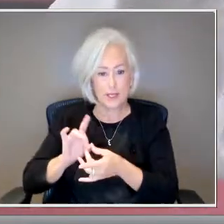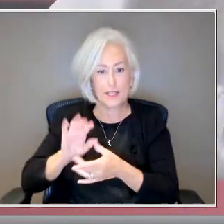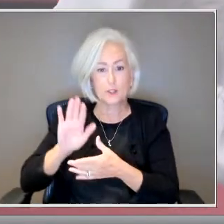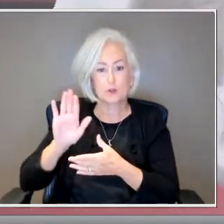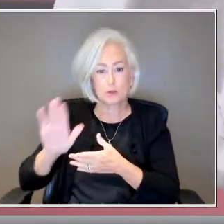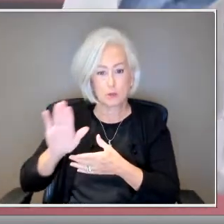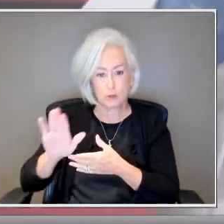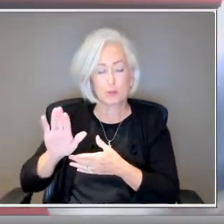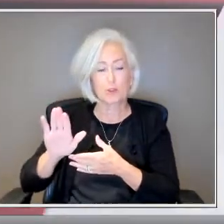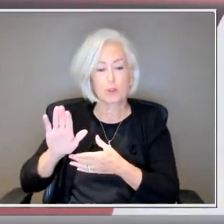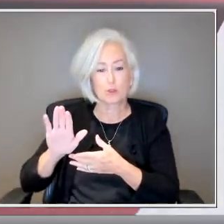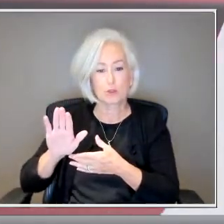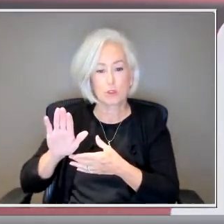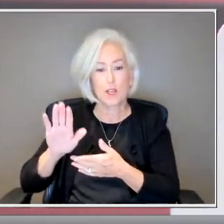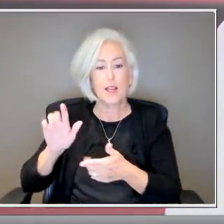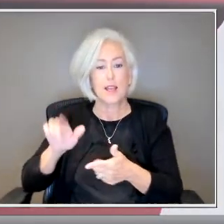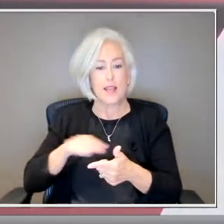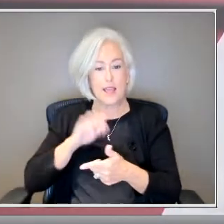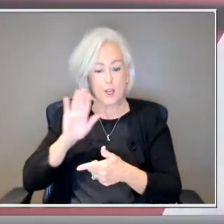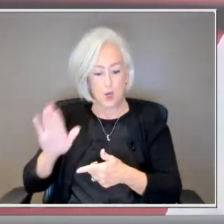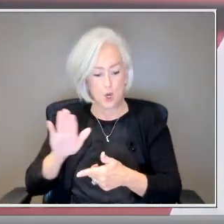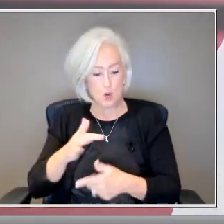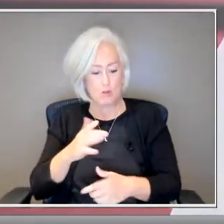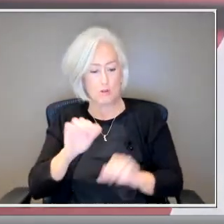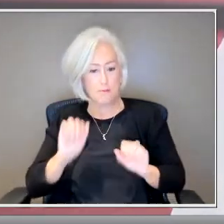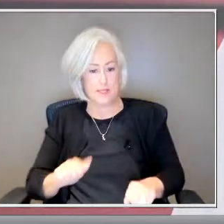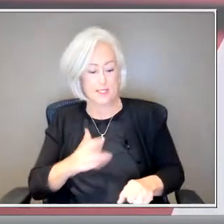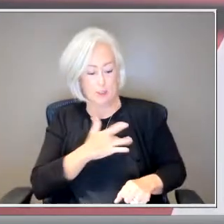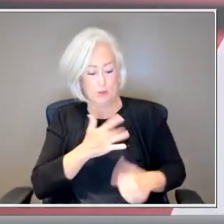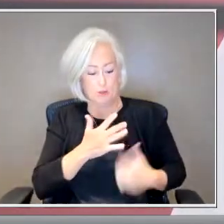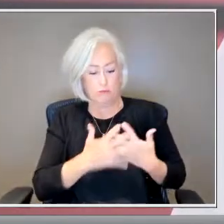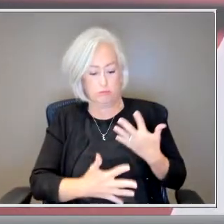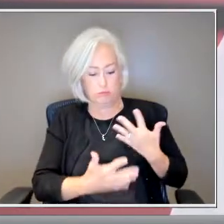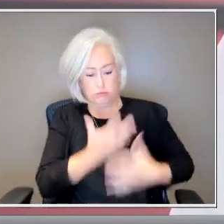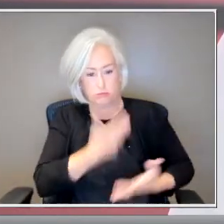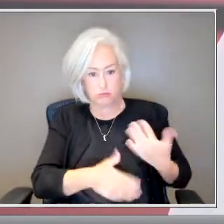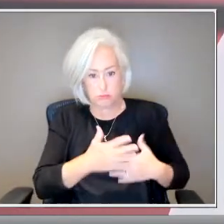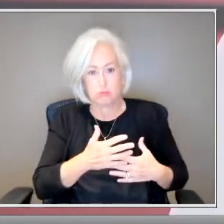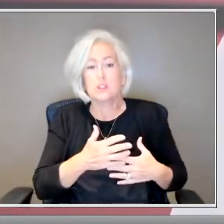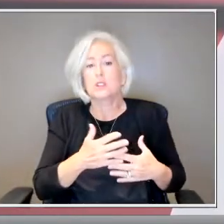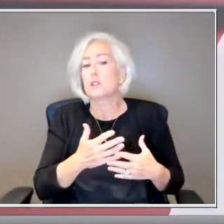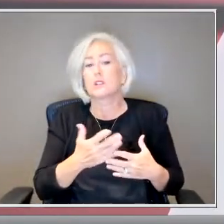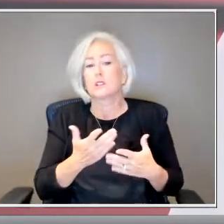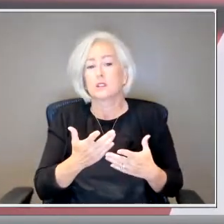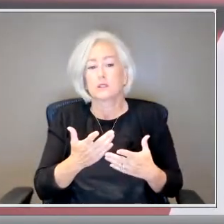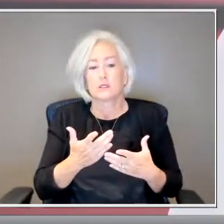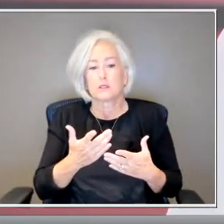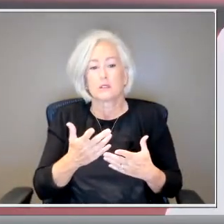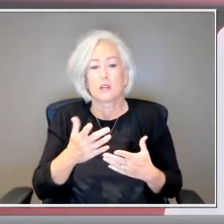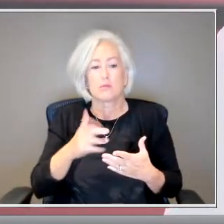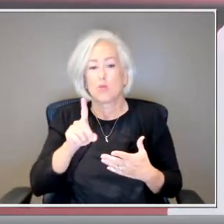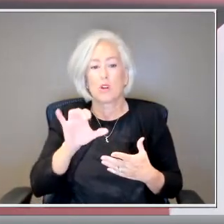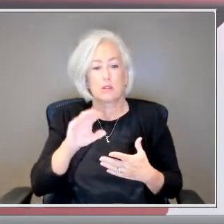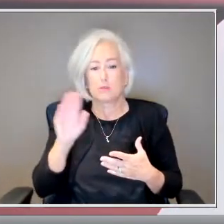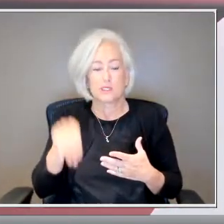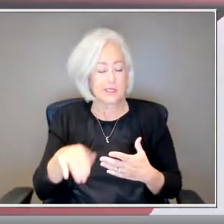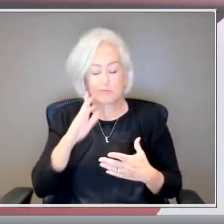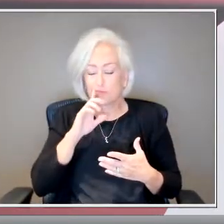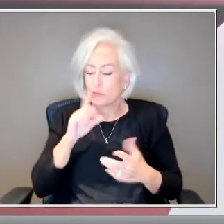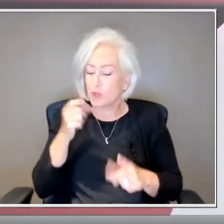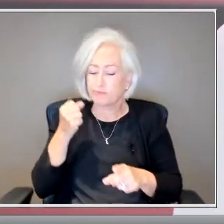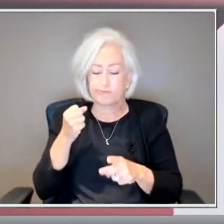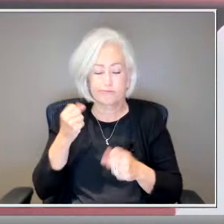went down from 40 to 25, it was 100%. It was going to happen again. And